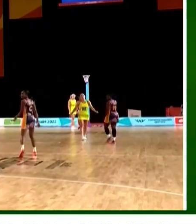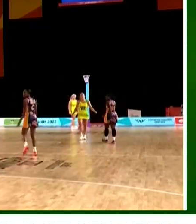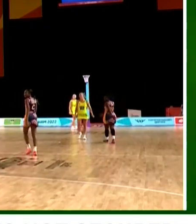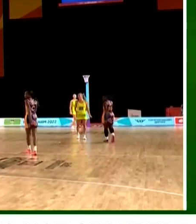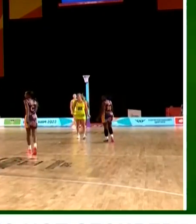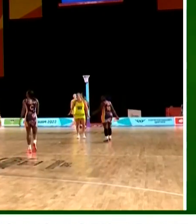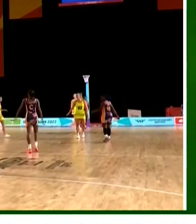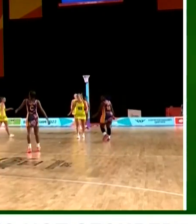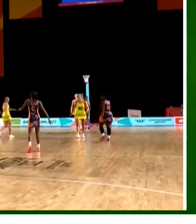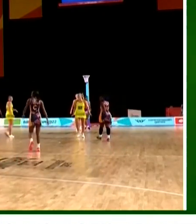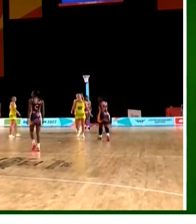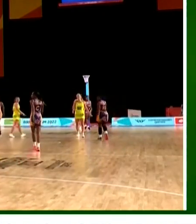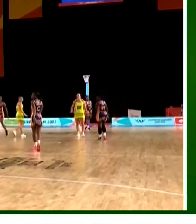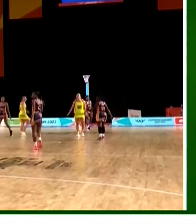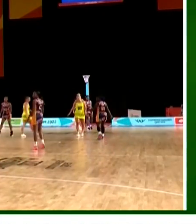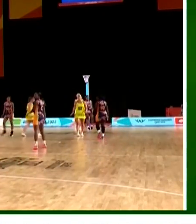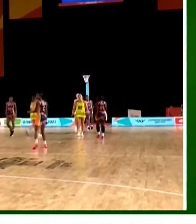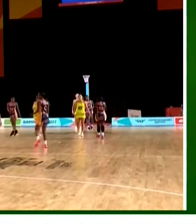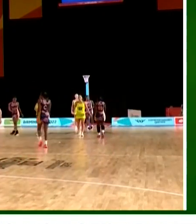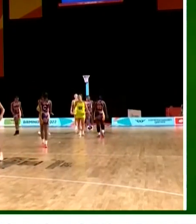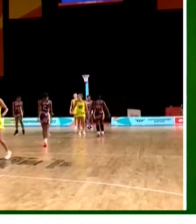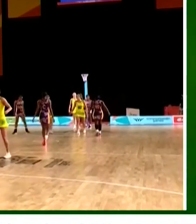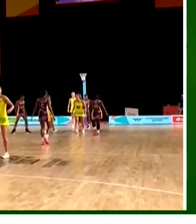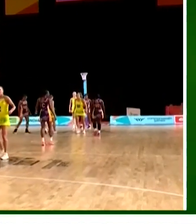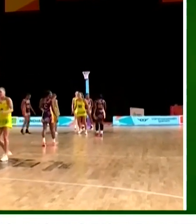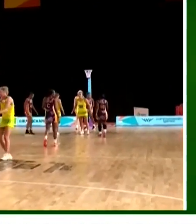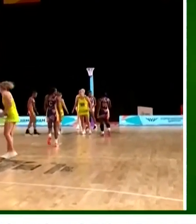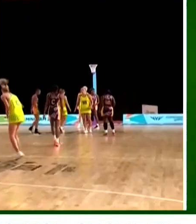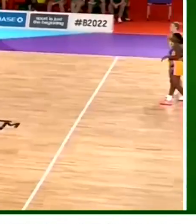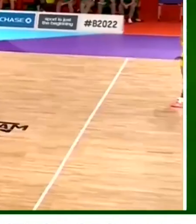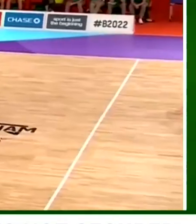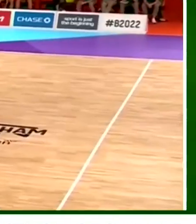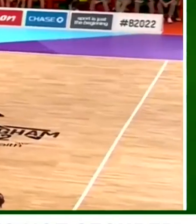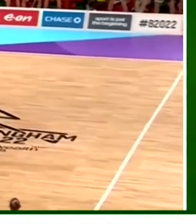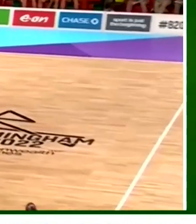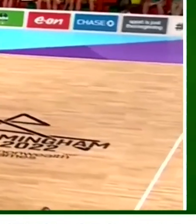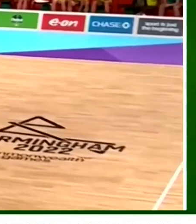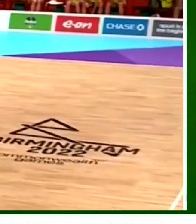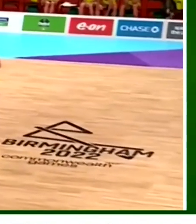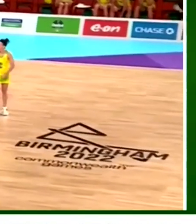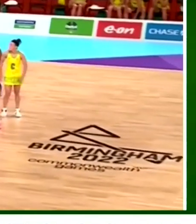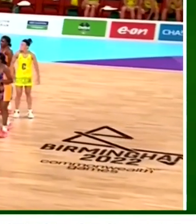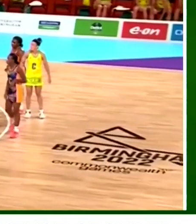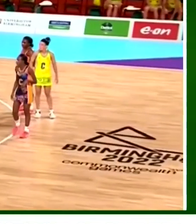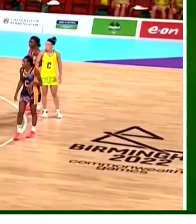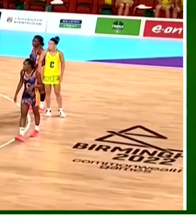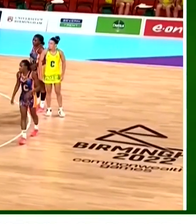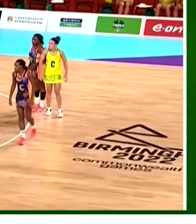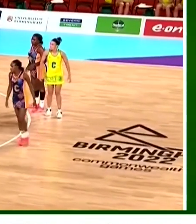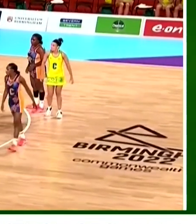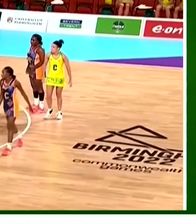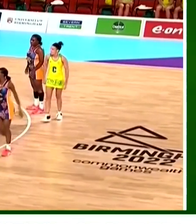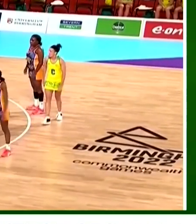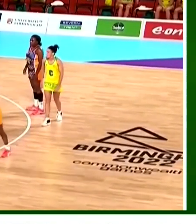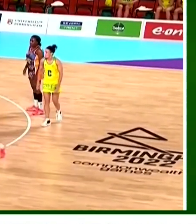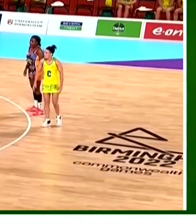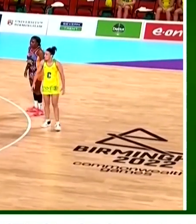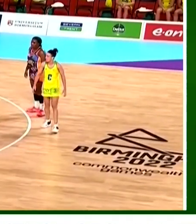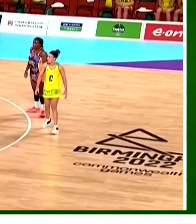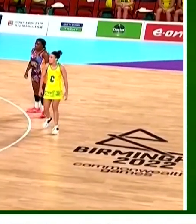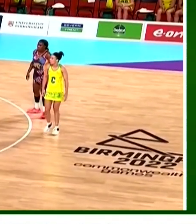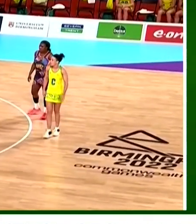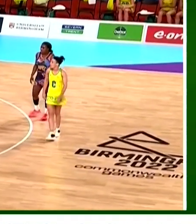with CBC Sports, President of America's Netball, Marva Bernard, says while Barbados is the hot favorites, other teams have sought